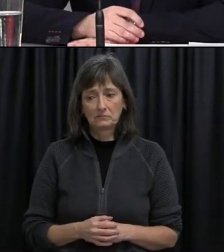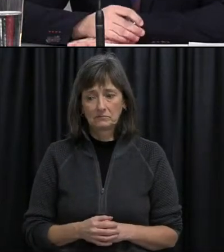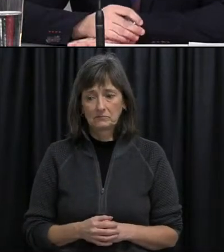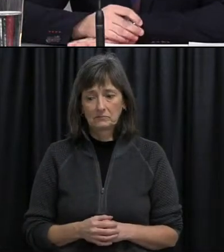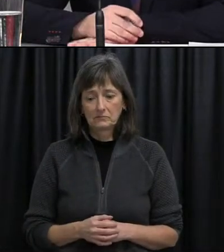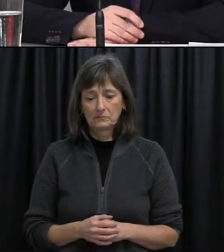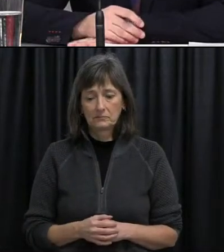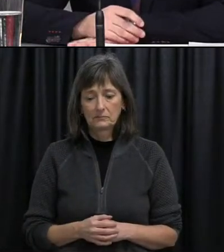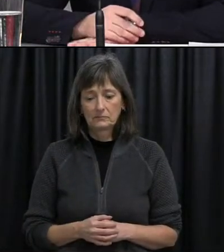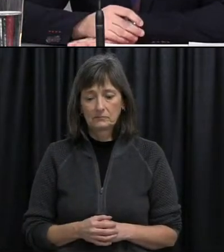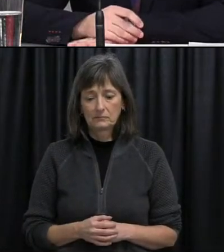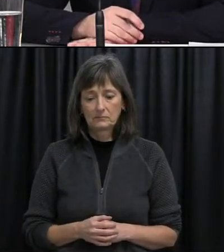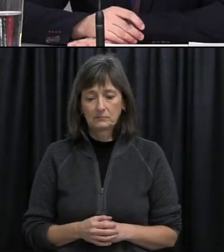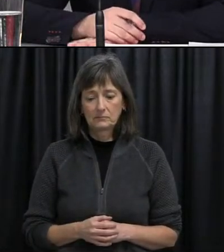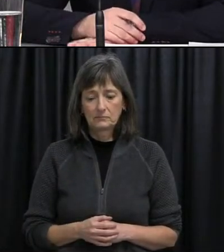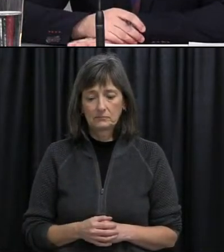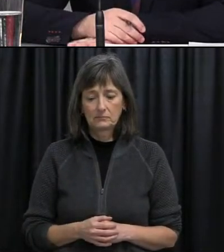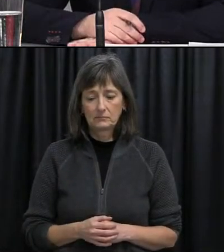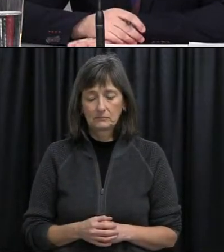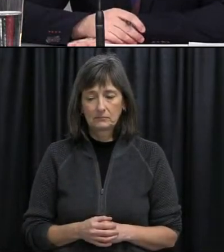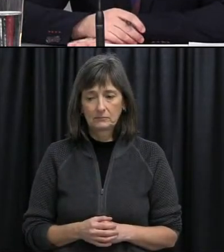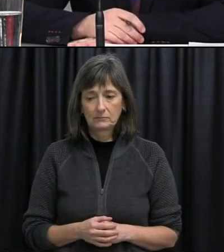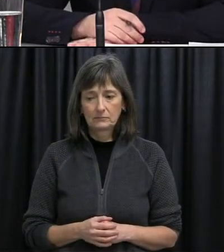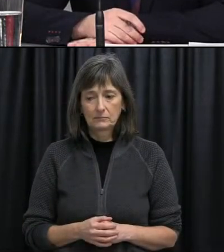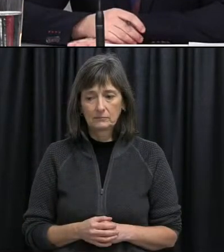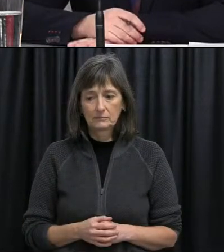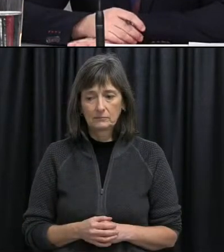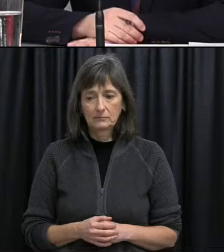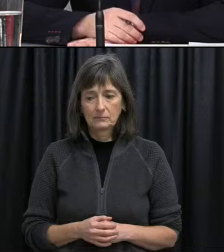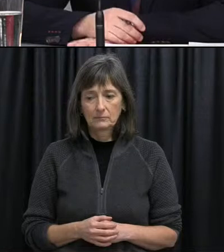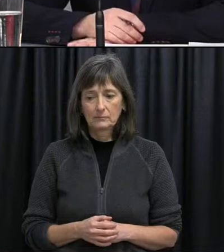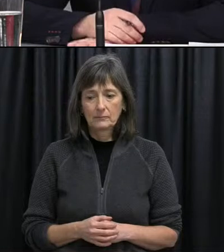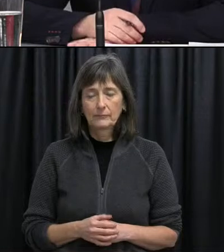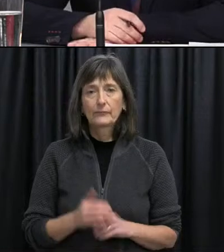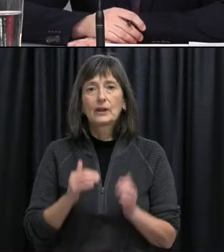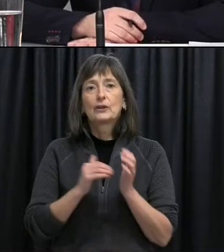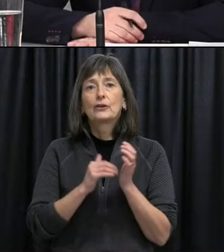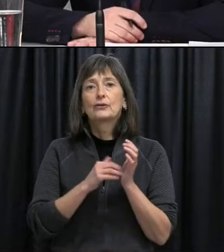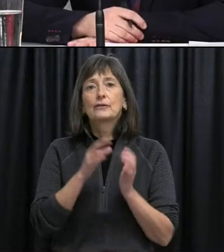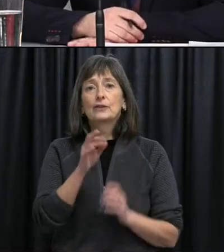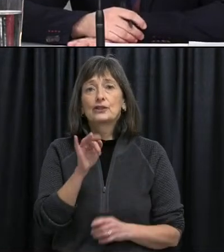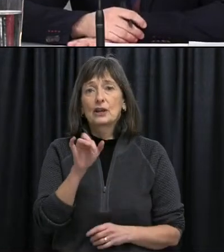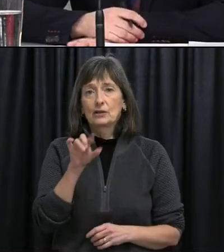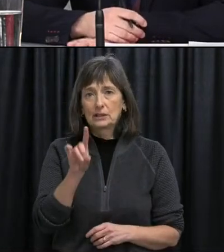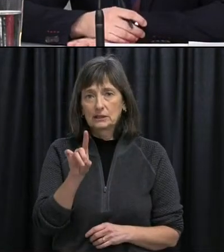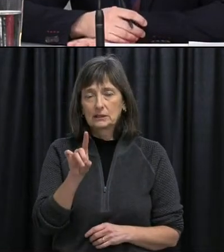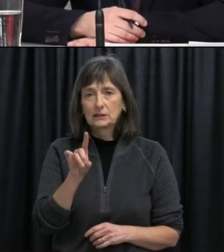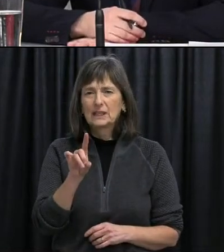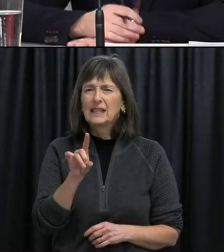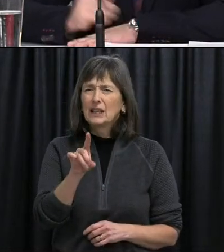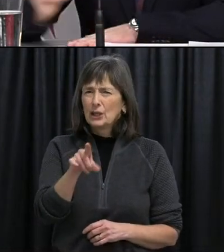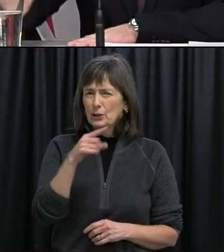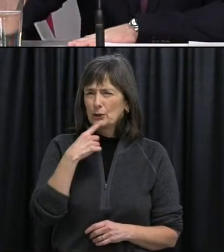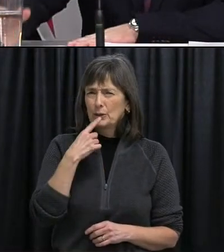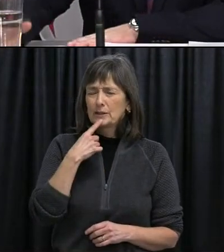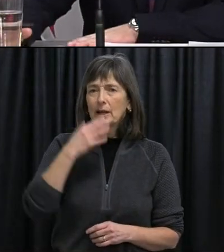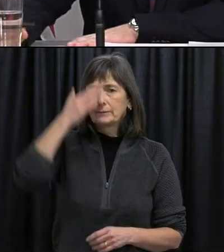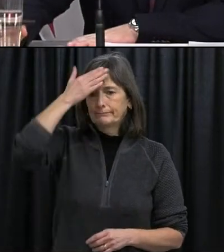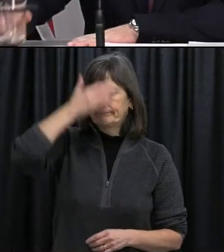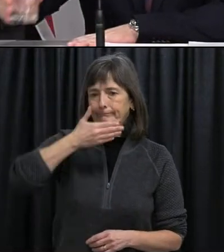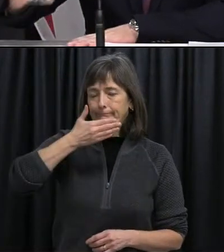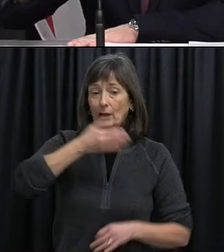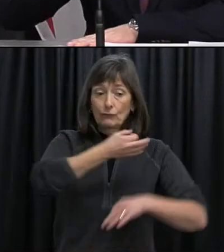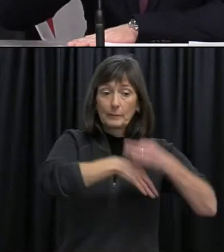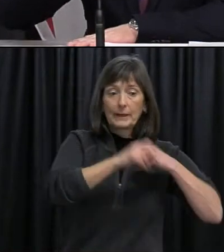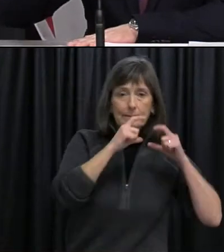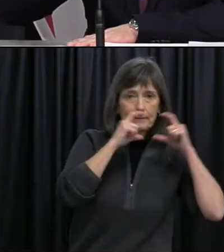Please go ahead. Thank you. Dr. Fitzgerald, you mentioned that face shields are not an acceptable